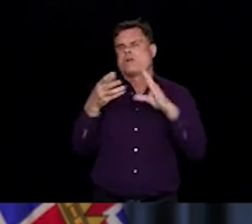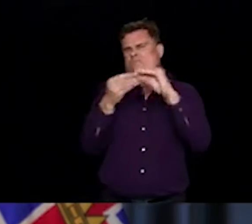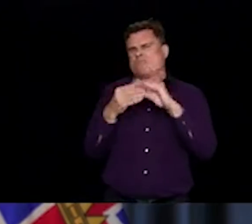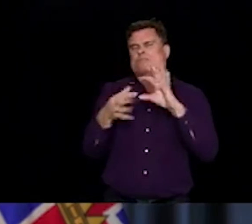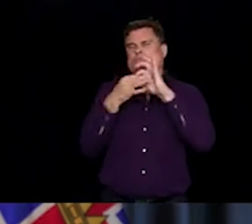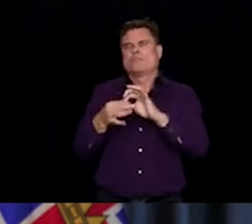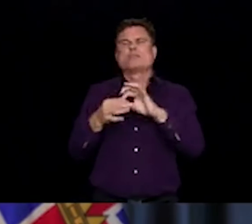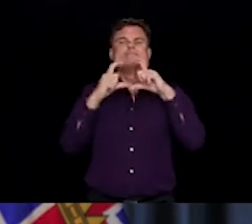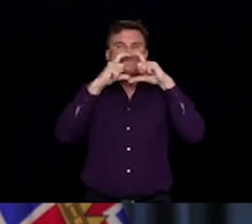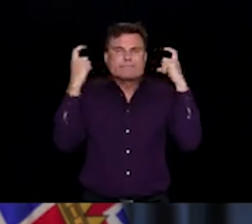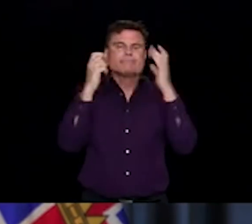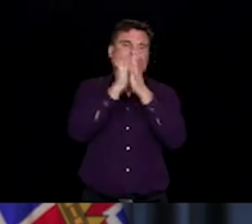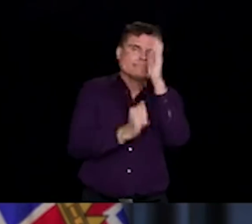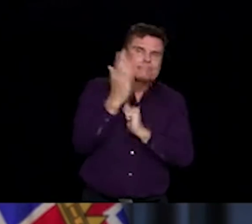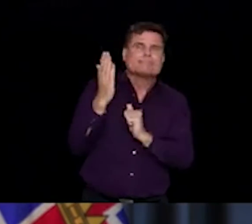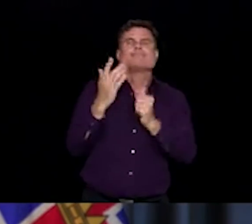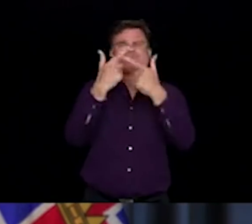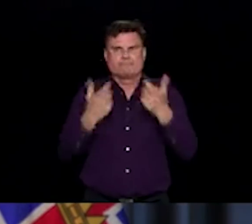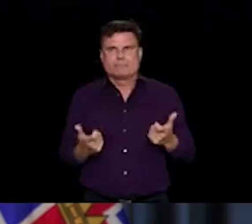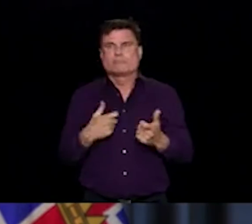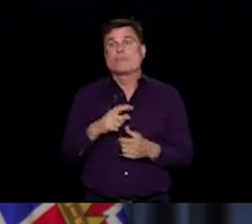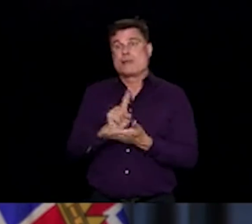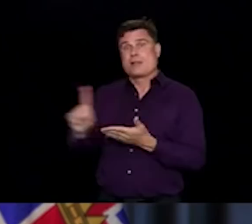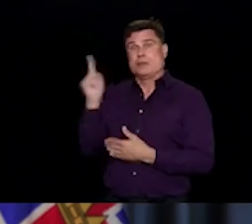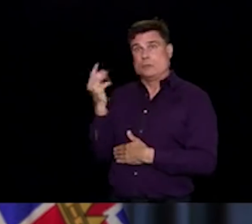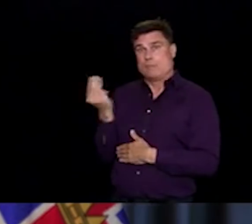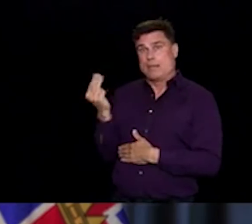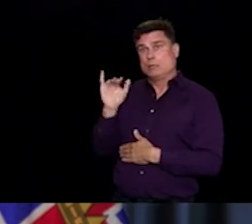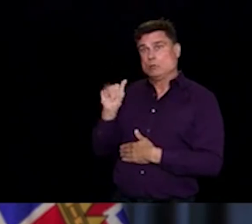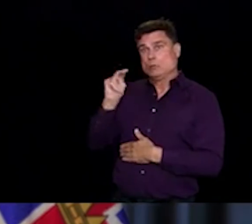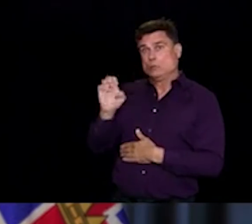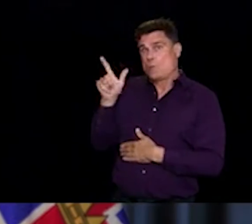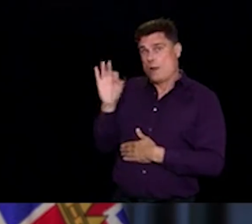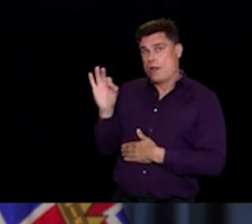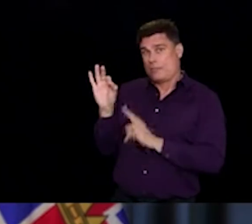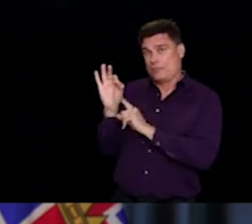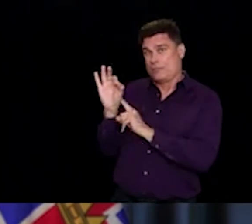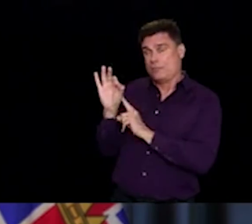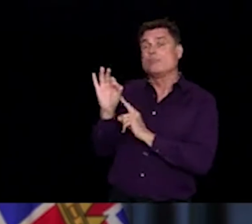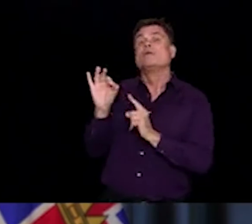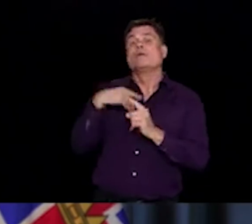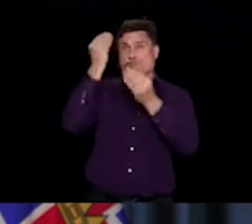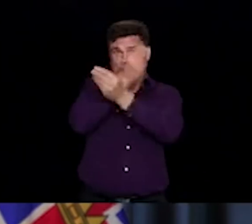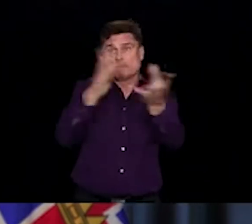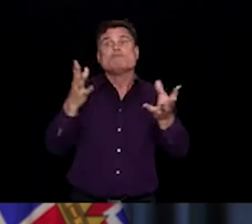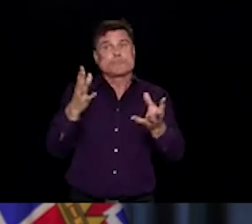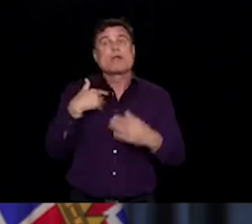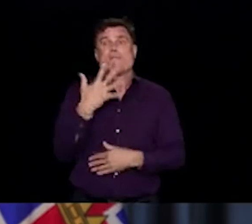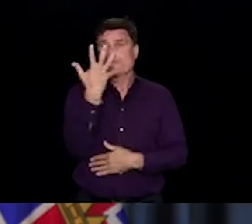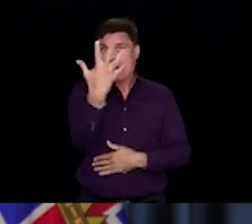we do as of last Monday, June 29th, we had procured since the end of March